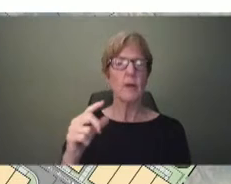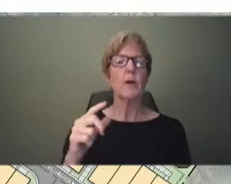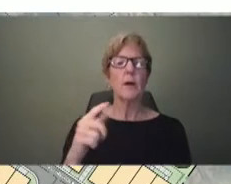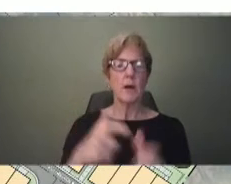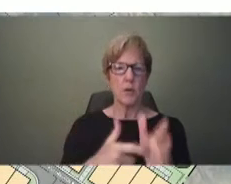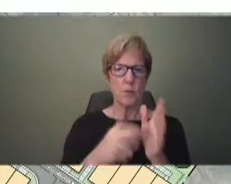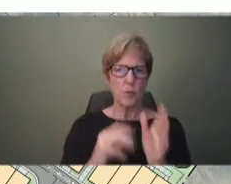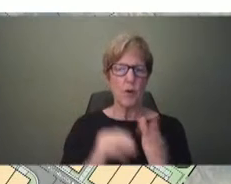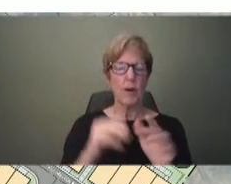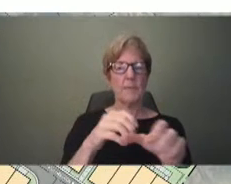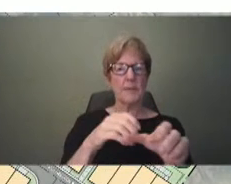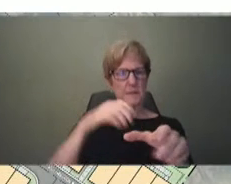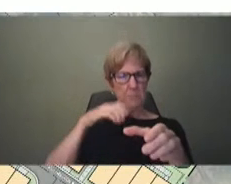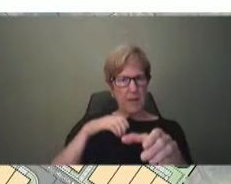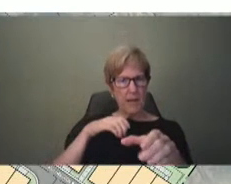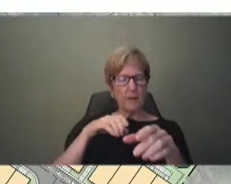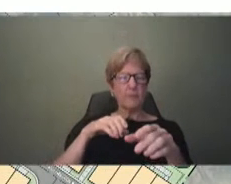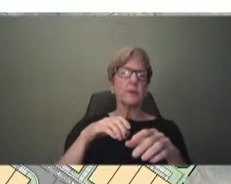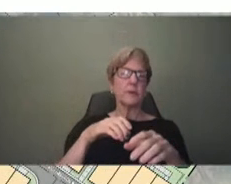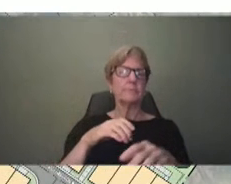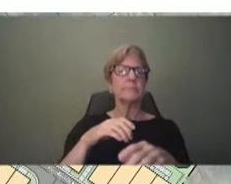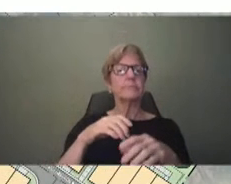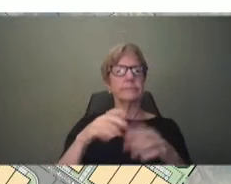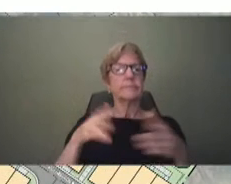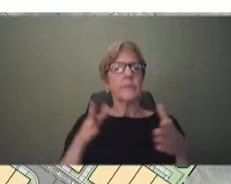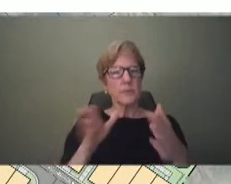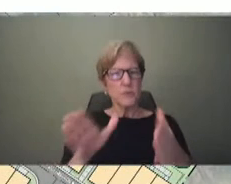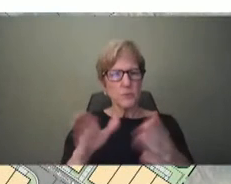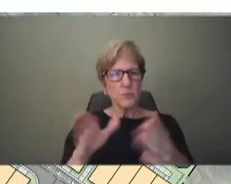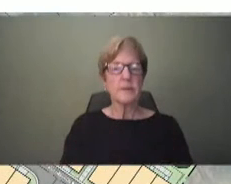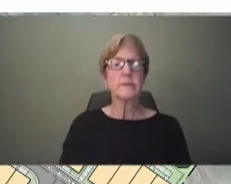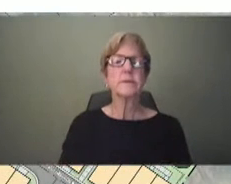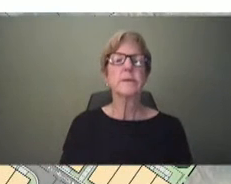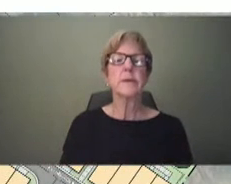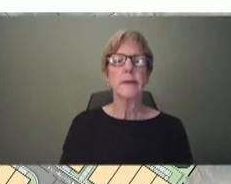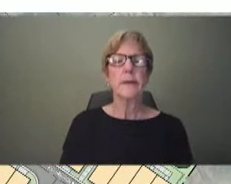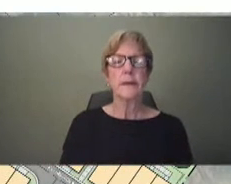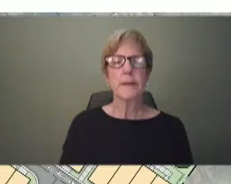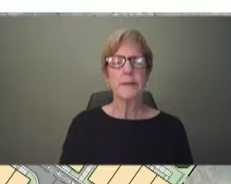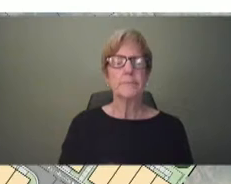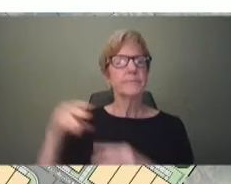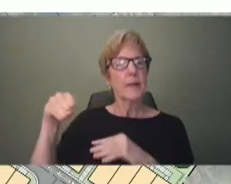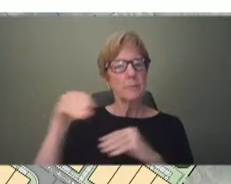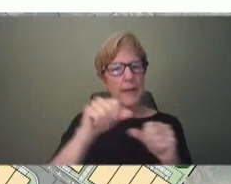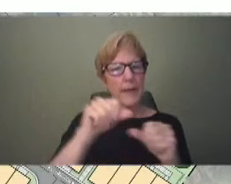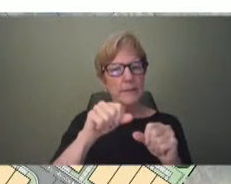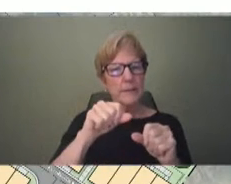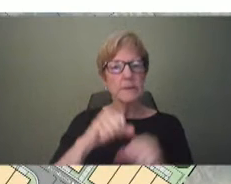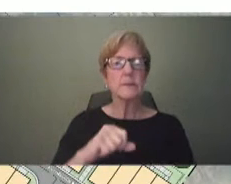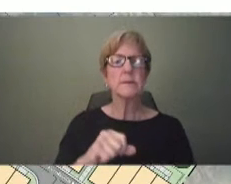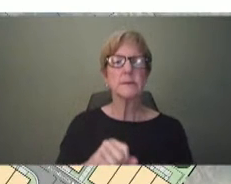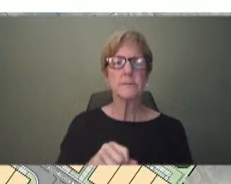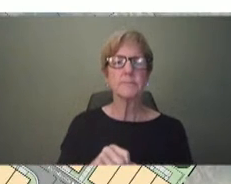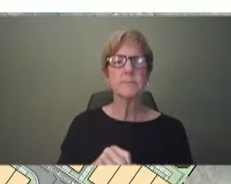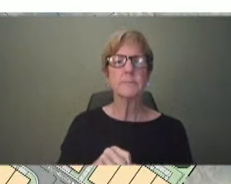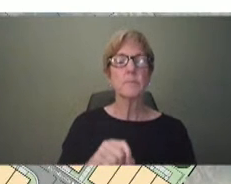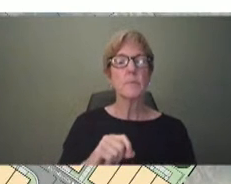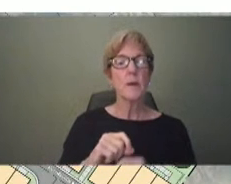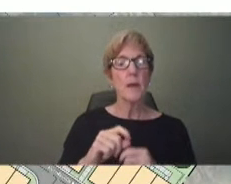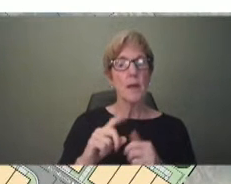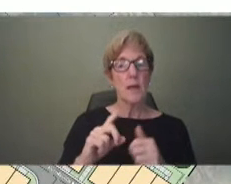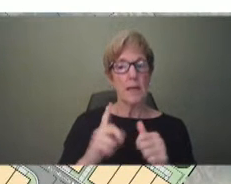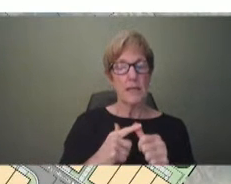all extending plan field through the site uh for connectivity uh 12 uh initially we we're proposing